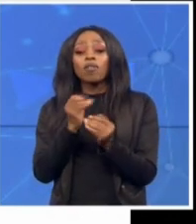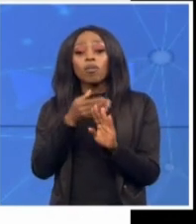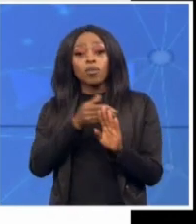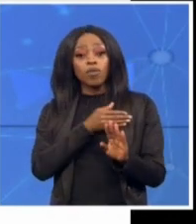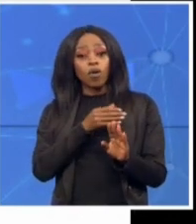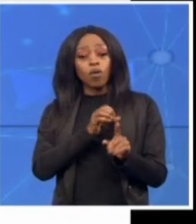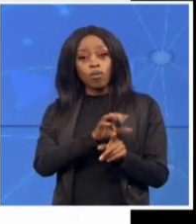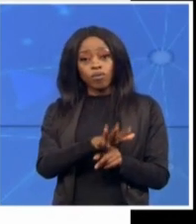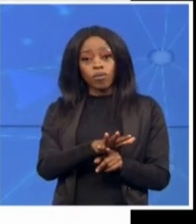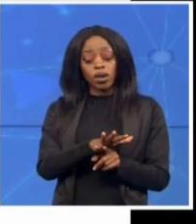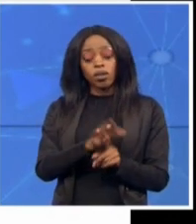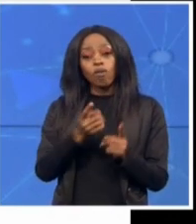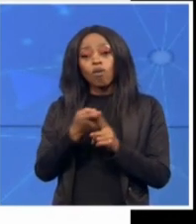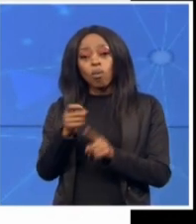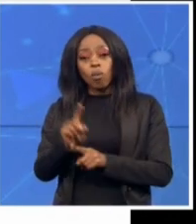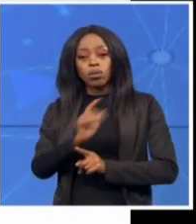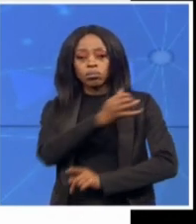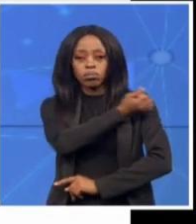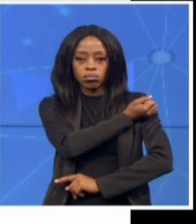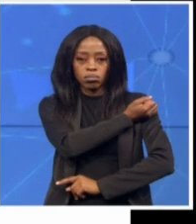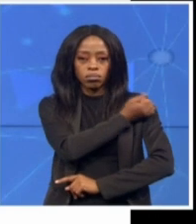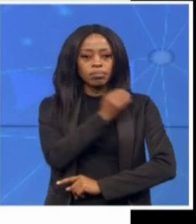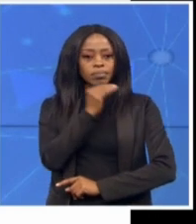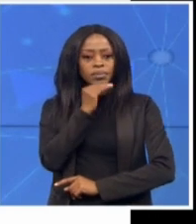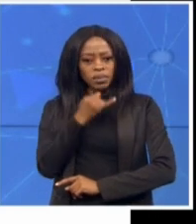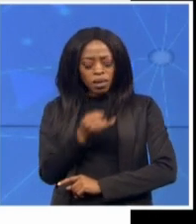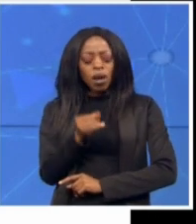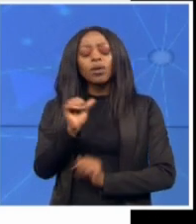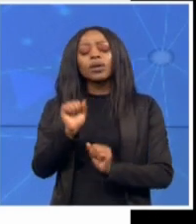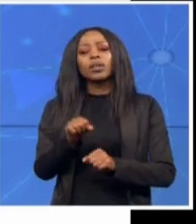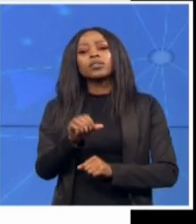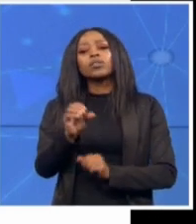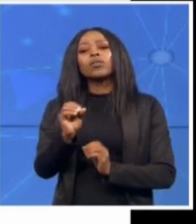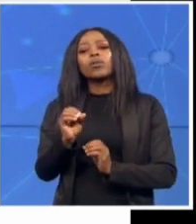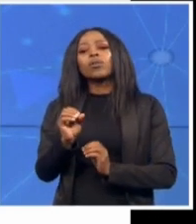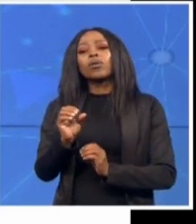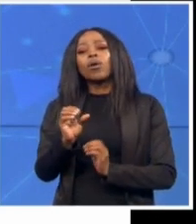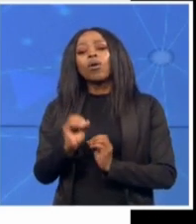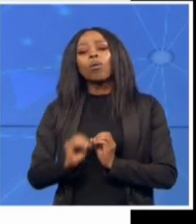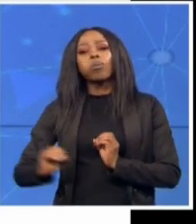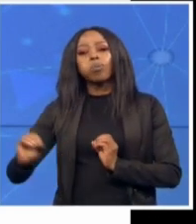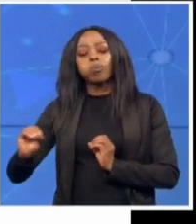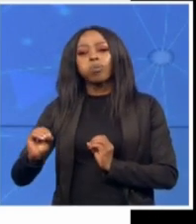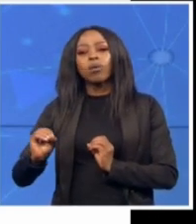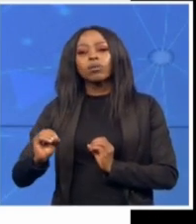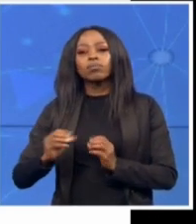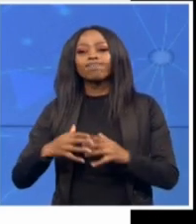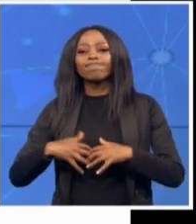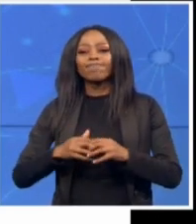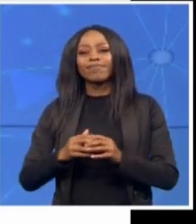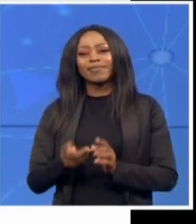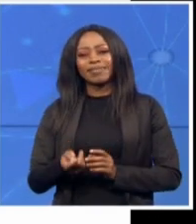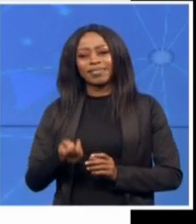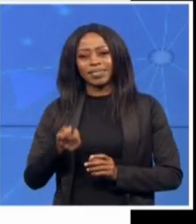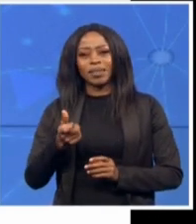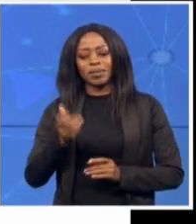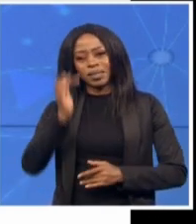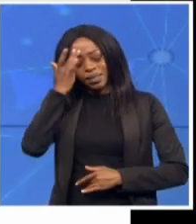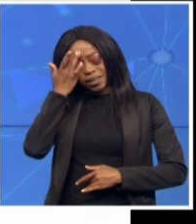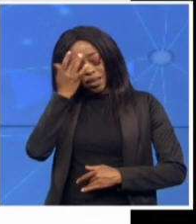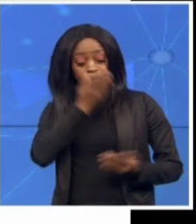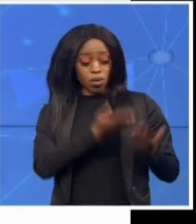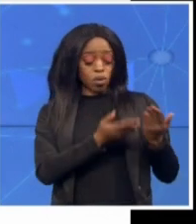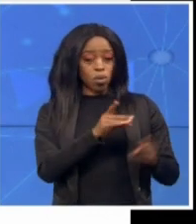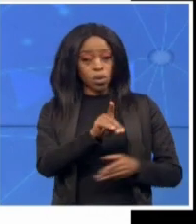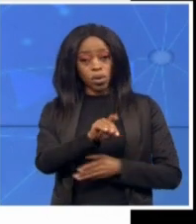growing evidence that Omicron may cause slightly less severe disease from Delta. But while the